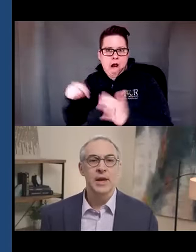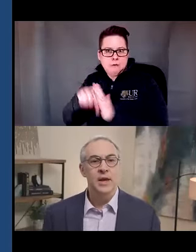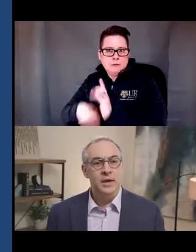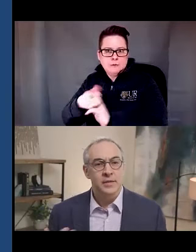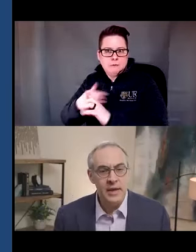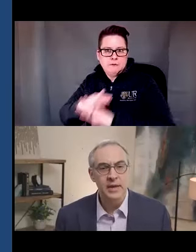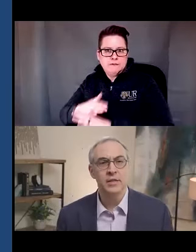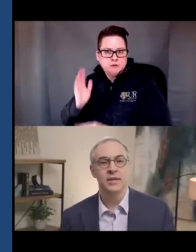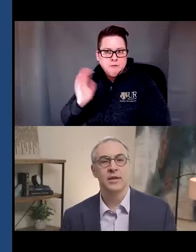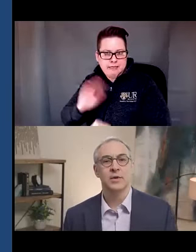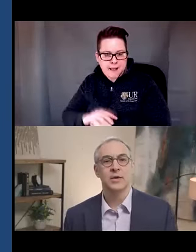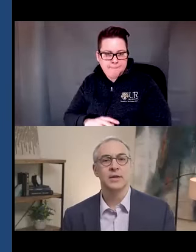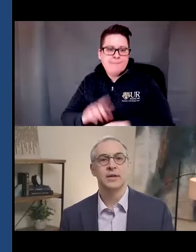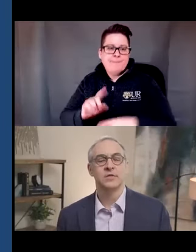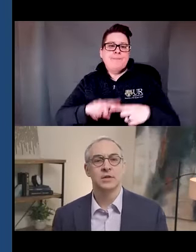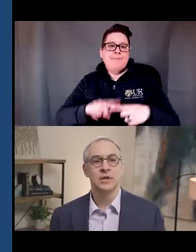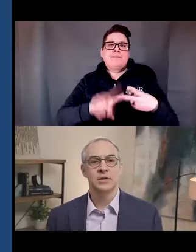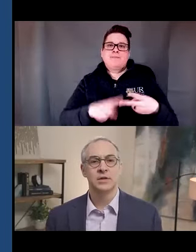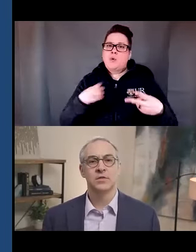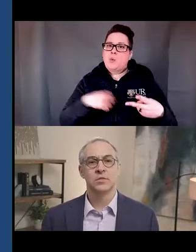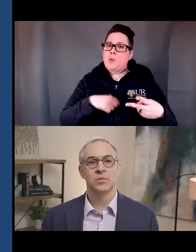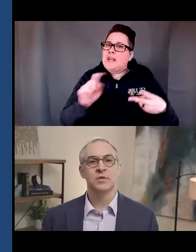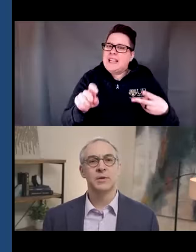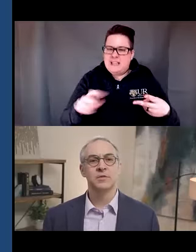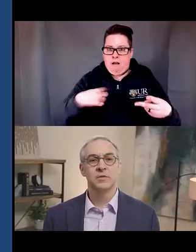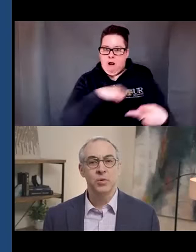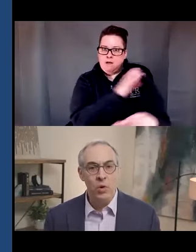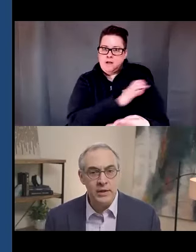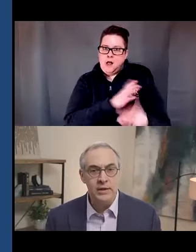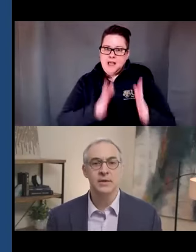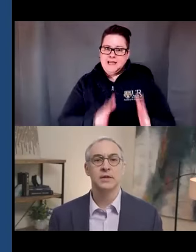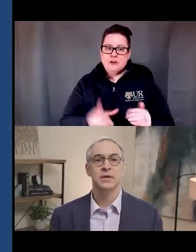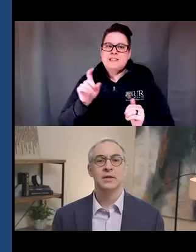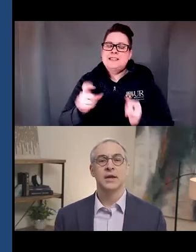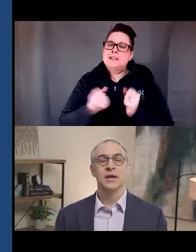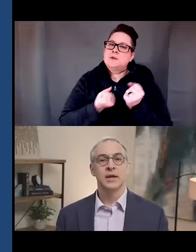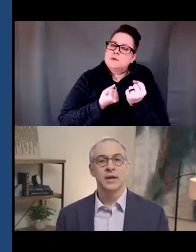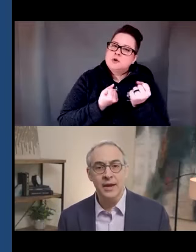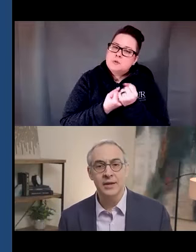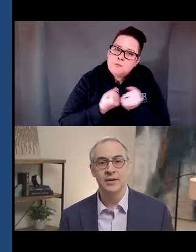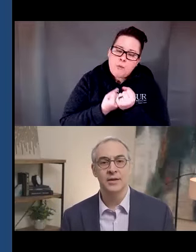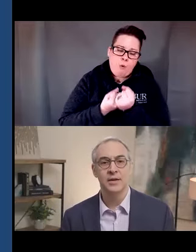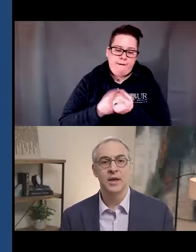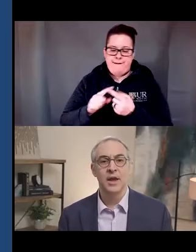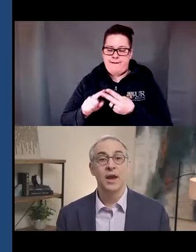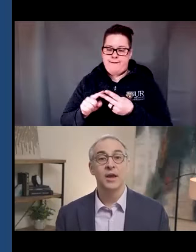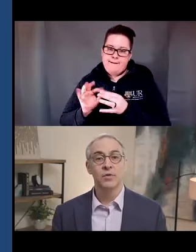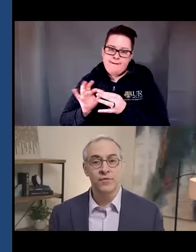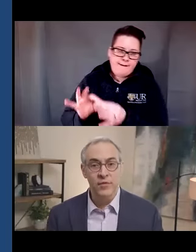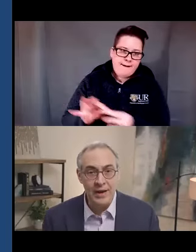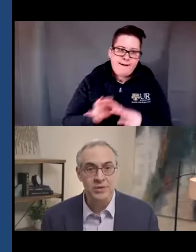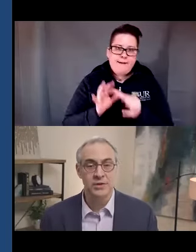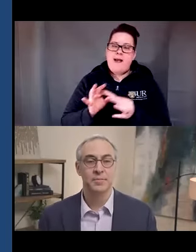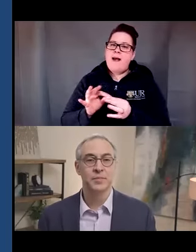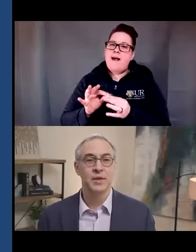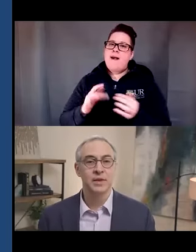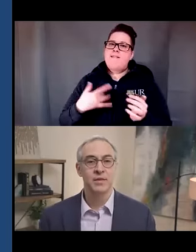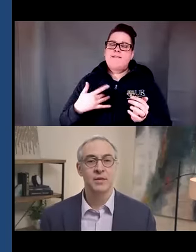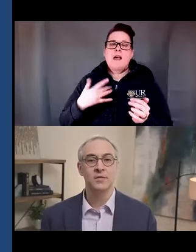prevention. The second thing that we needed as clinicians was to be supported, connected, and